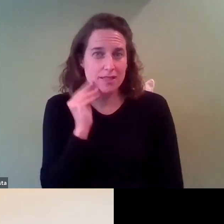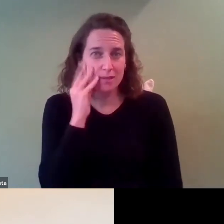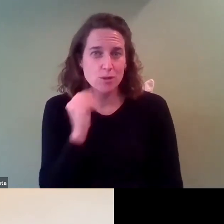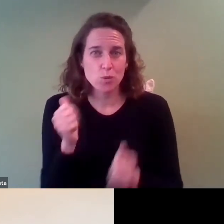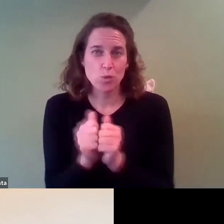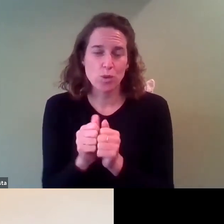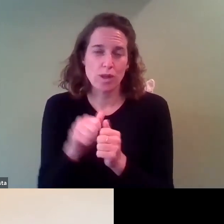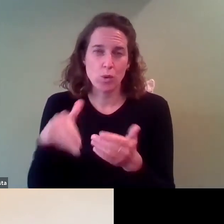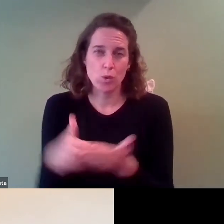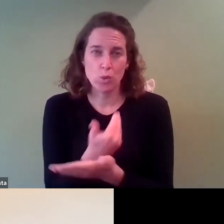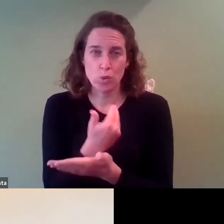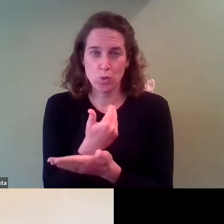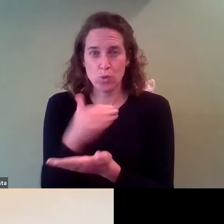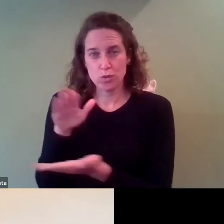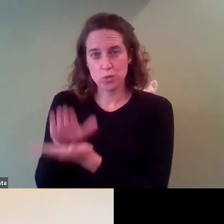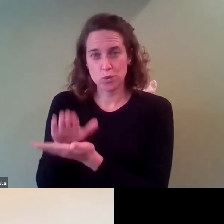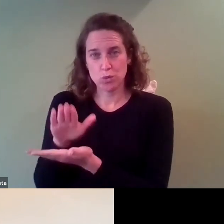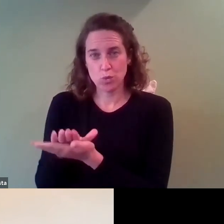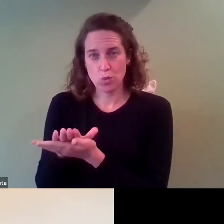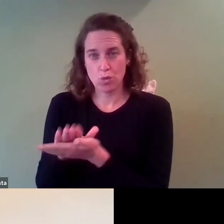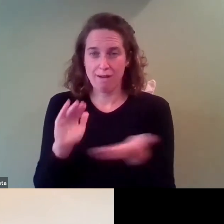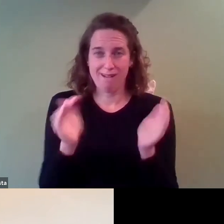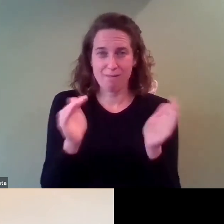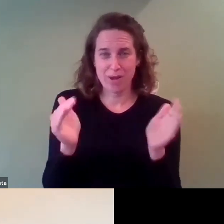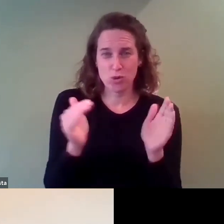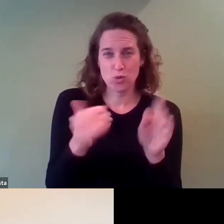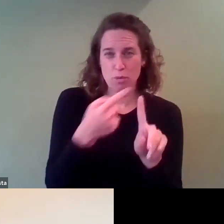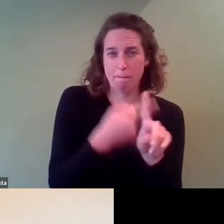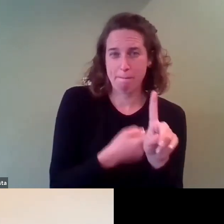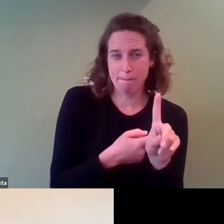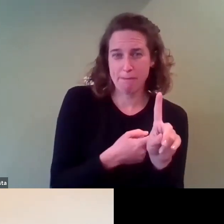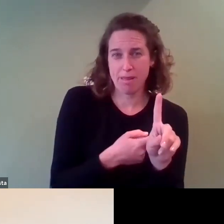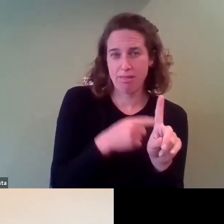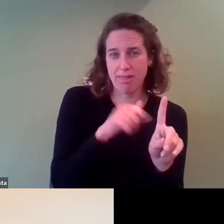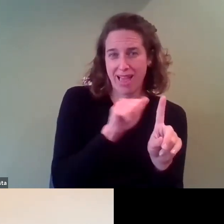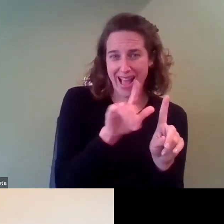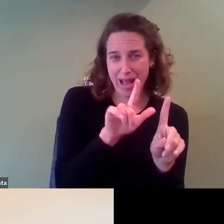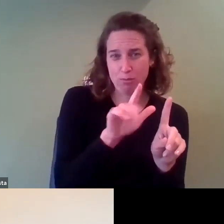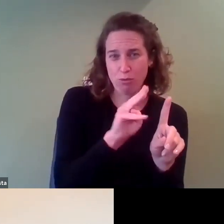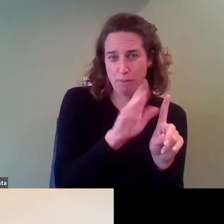school versus what they were experiencing back at the end of the last school year?